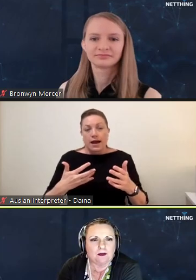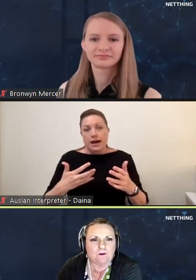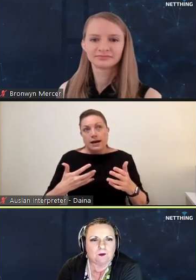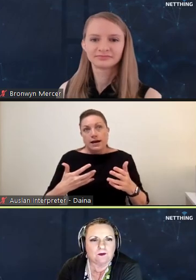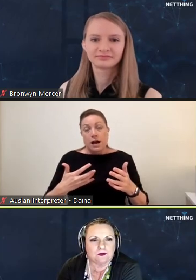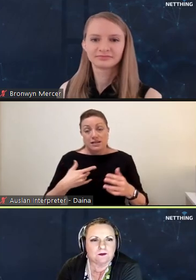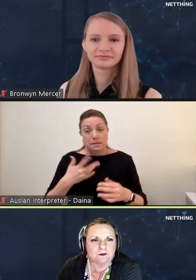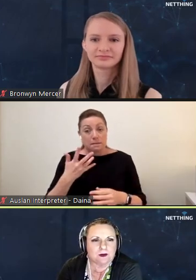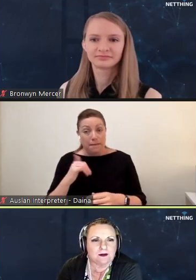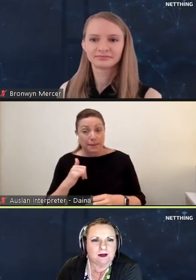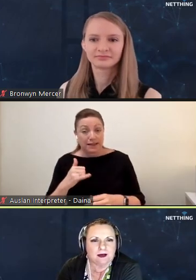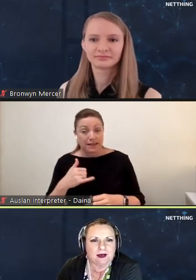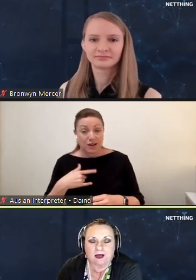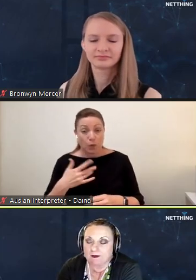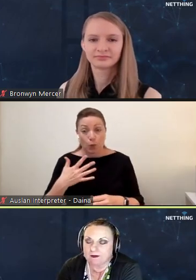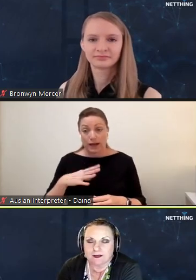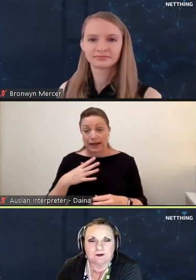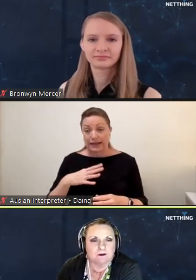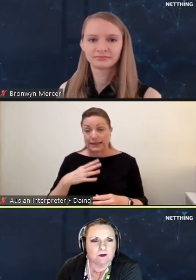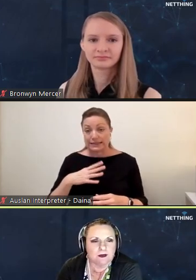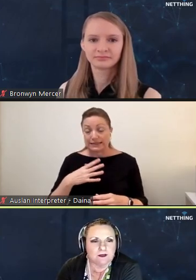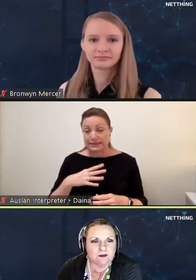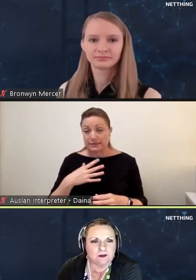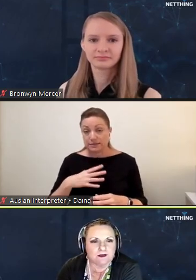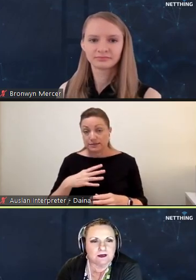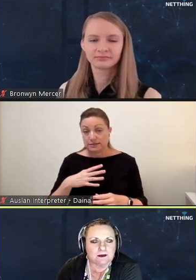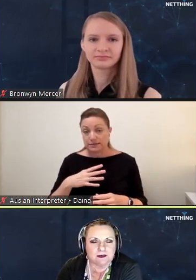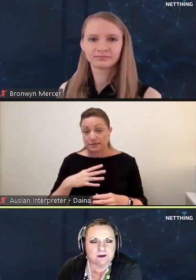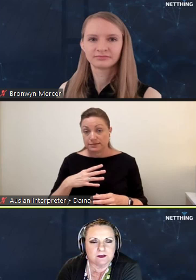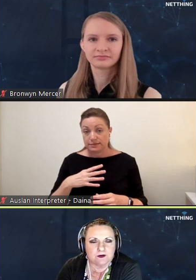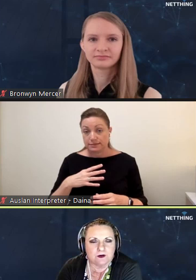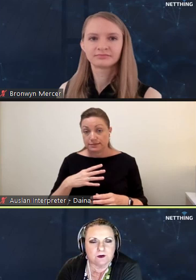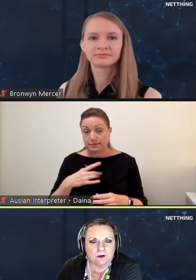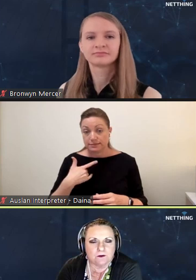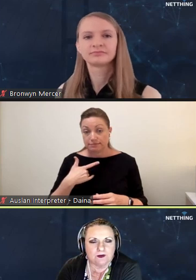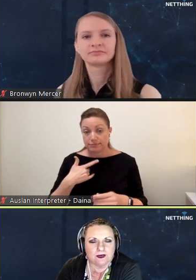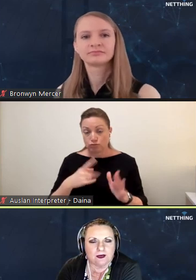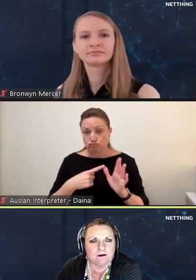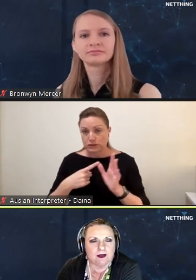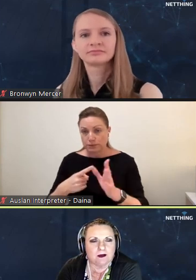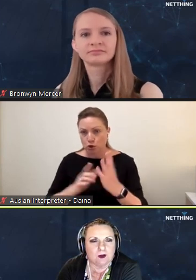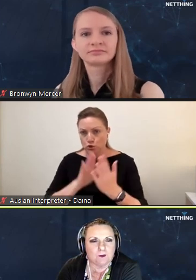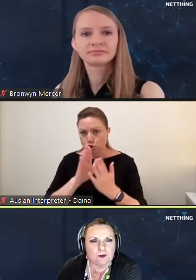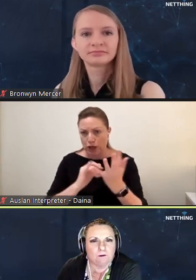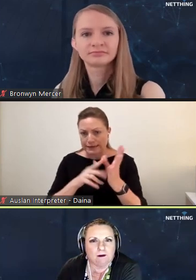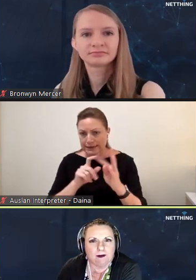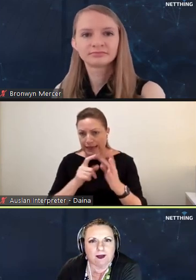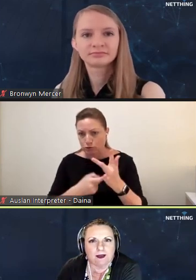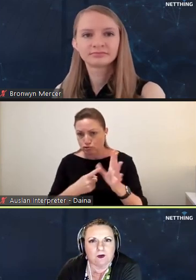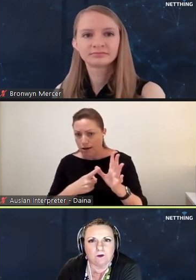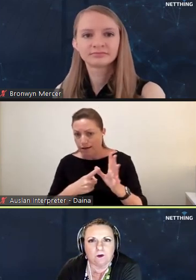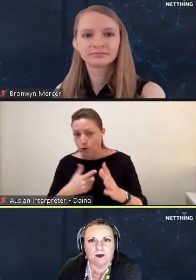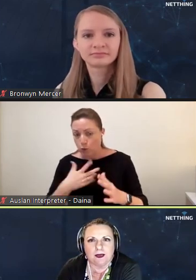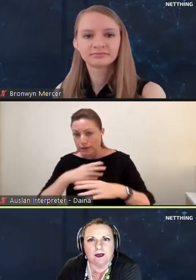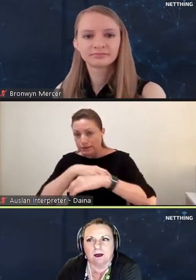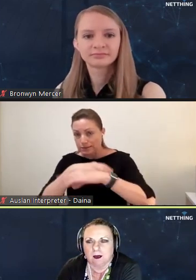we probably want to, Sandra, all you need to do is turn on your video and open your mic